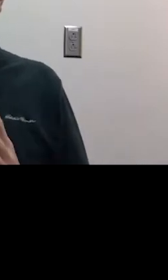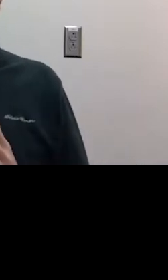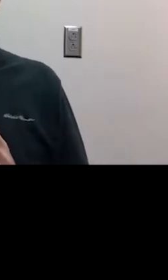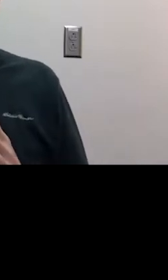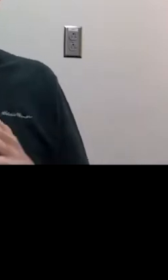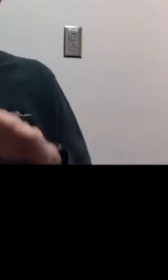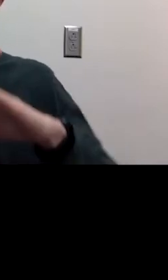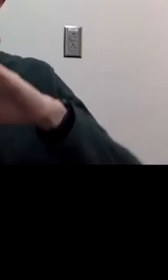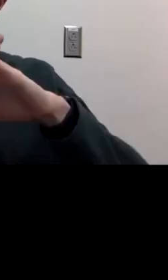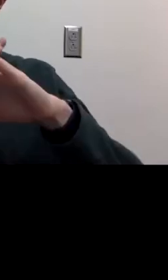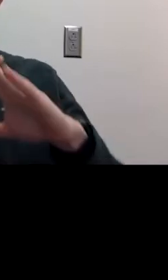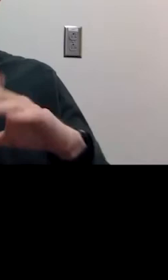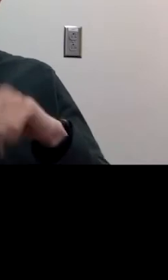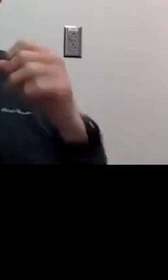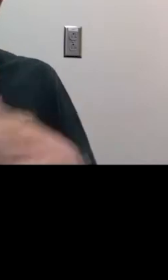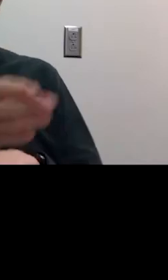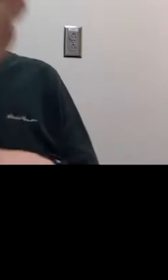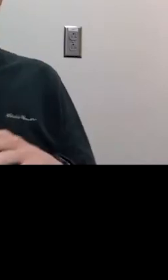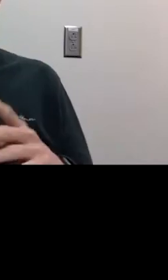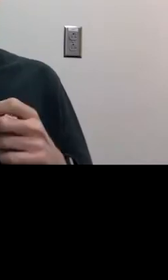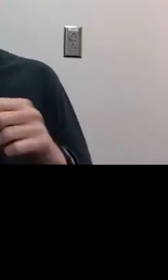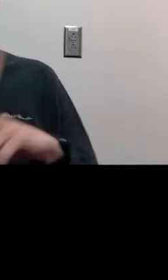hurdles to jump,